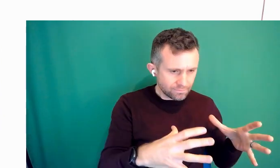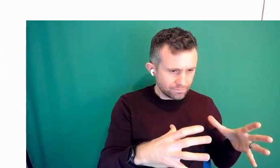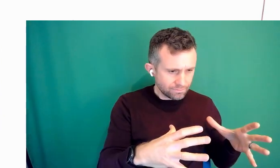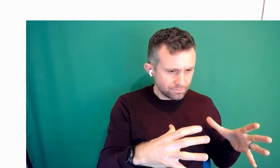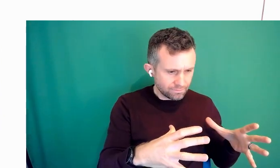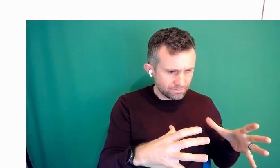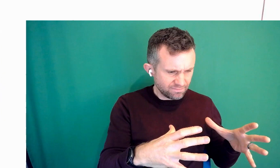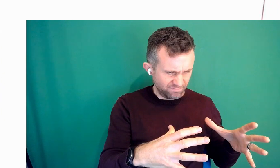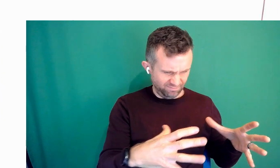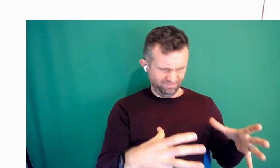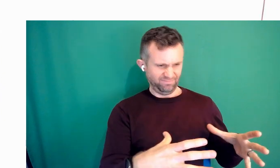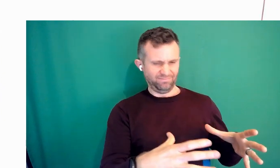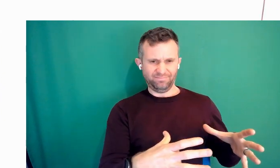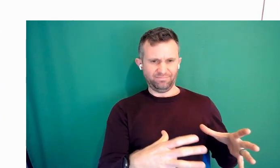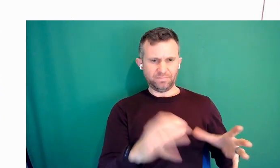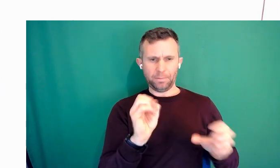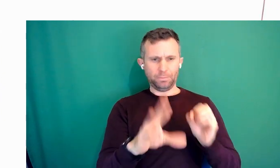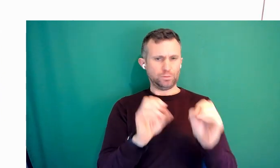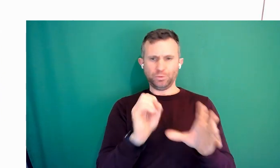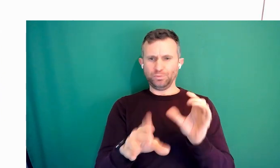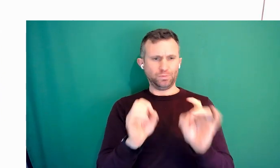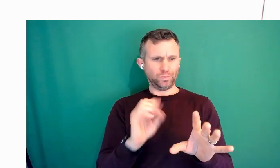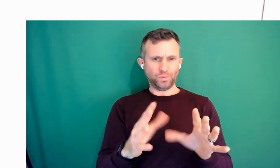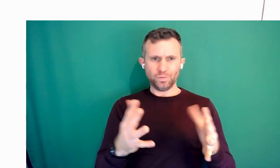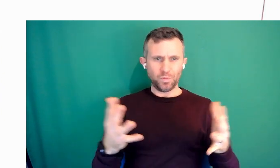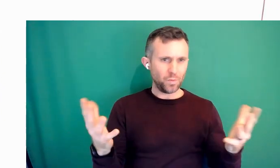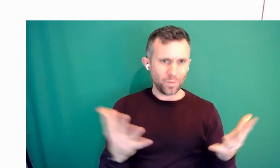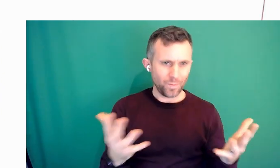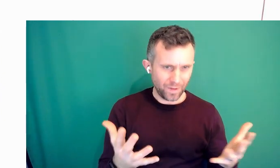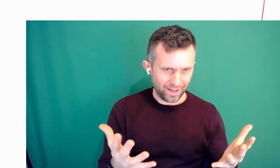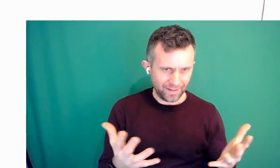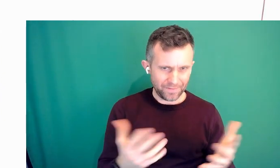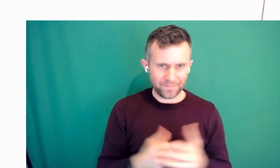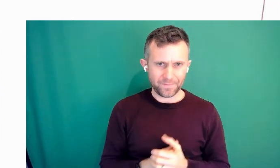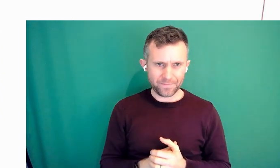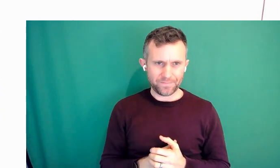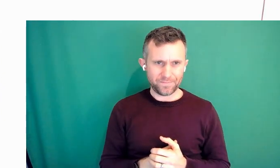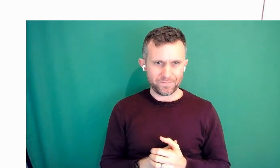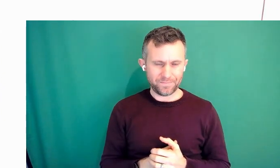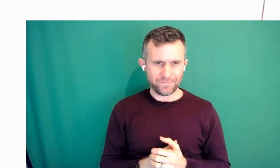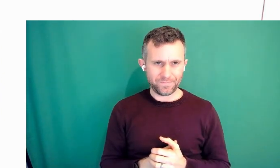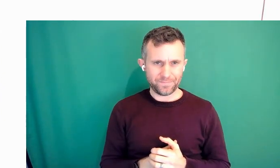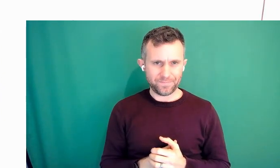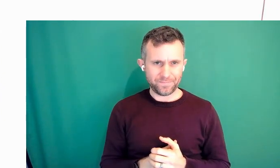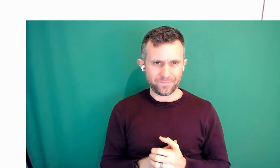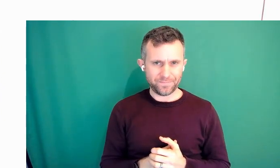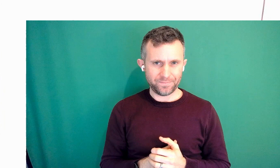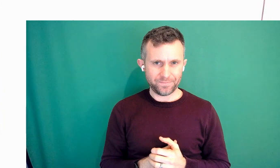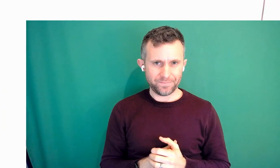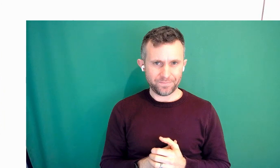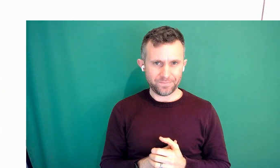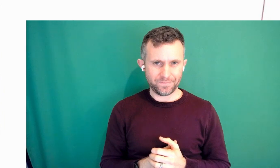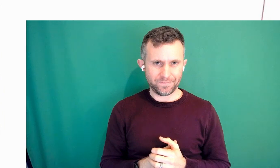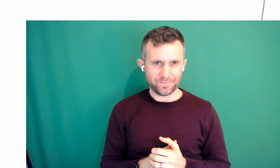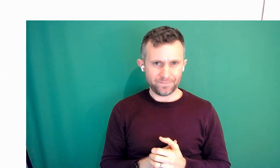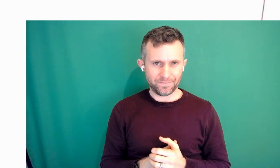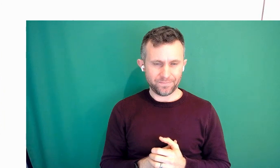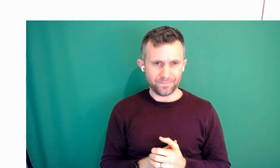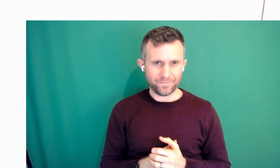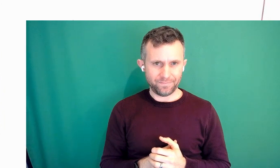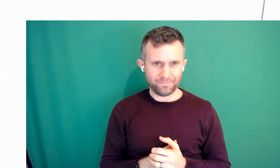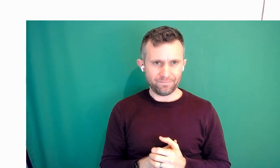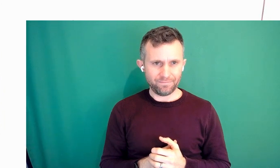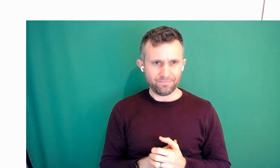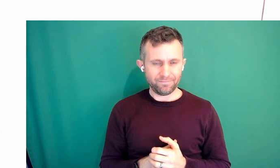collection. In 1800, Soane also bought a countryside house called Pitshanger Manor